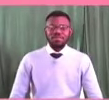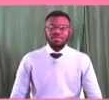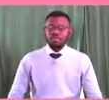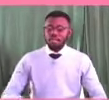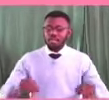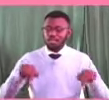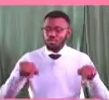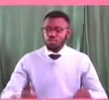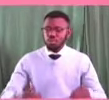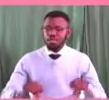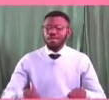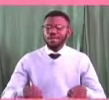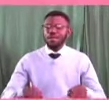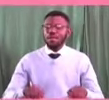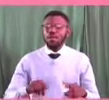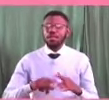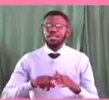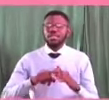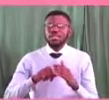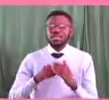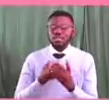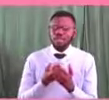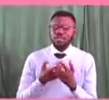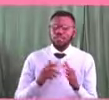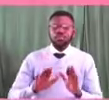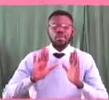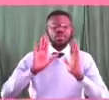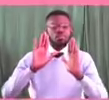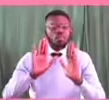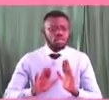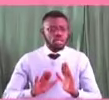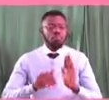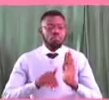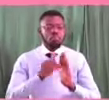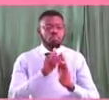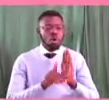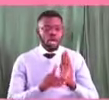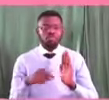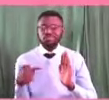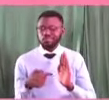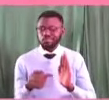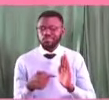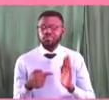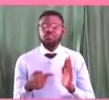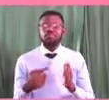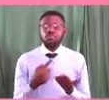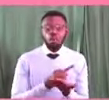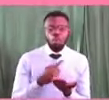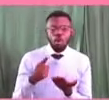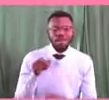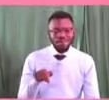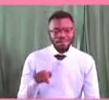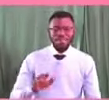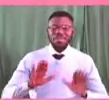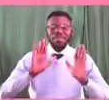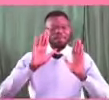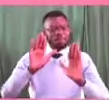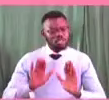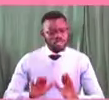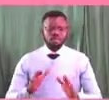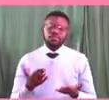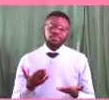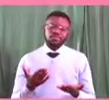Today we begin a series of important events to mark a week whose significance is critical for the people